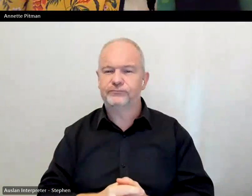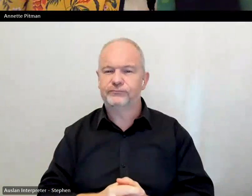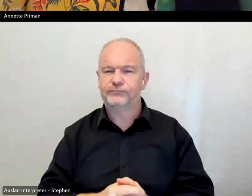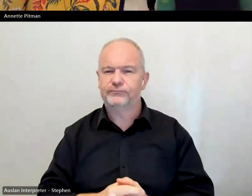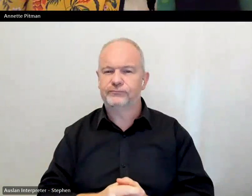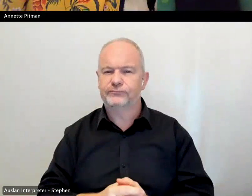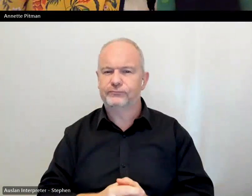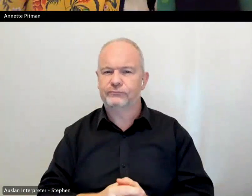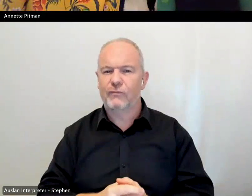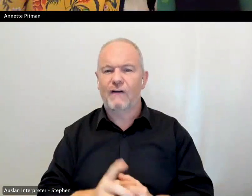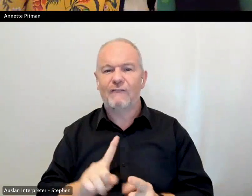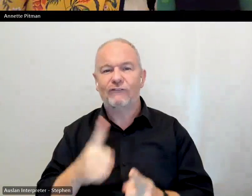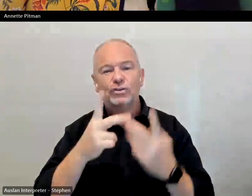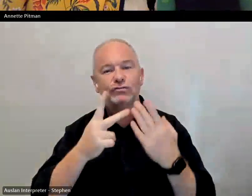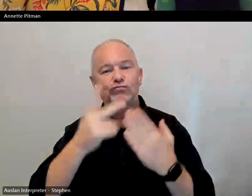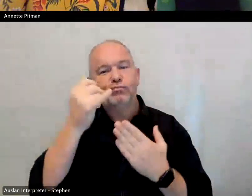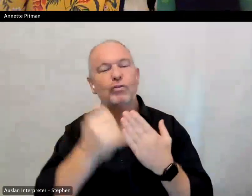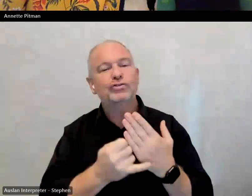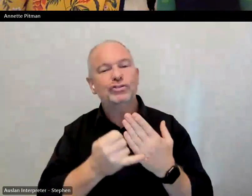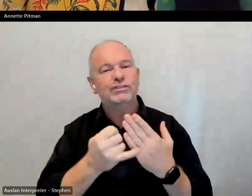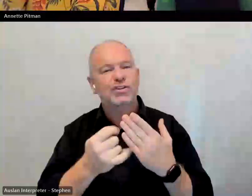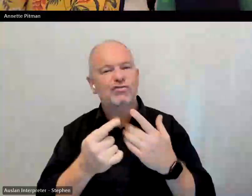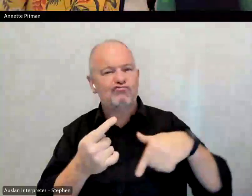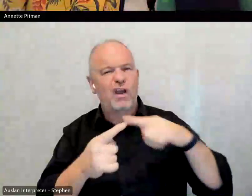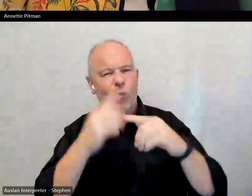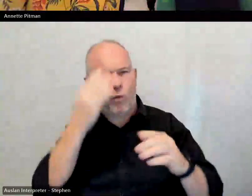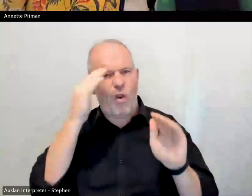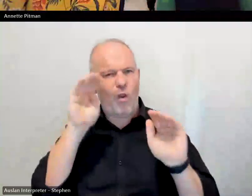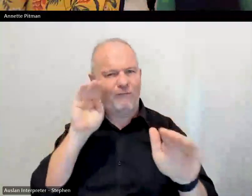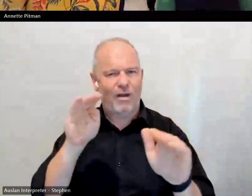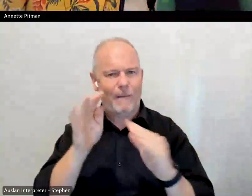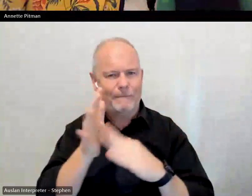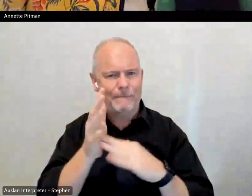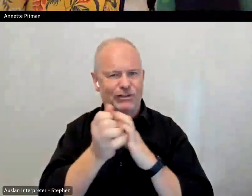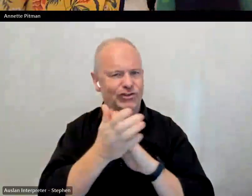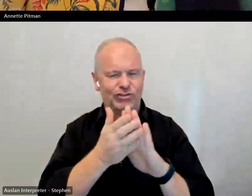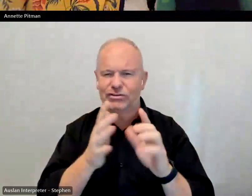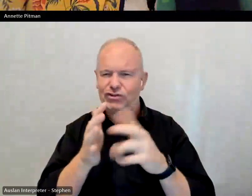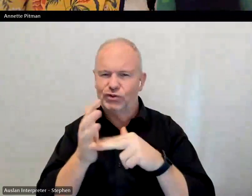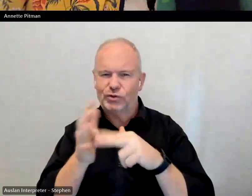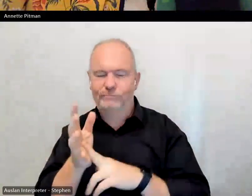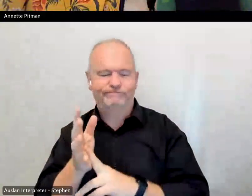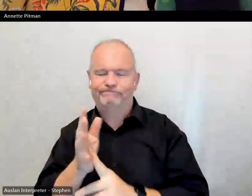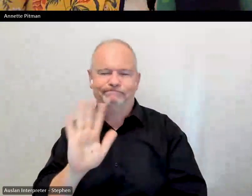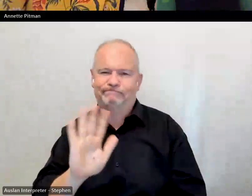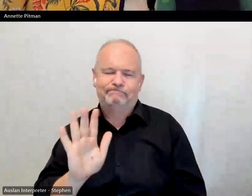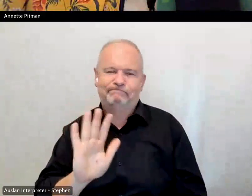The first project round will be notified in March, so not for January, no.